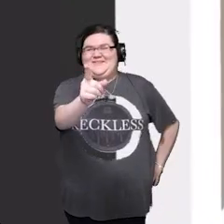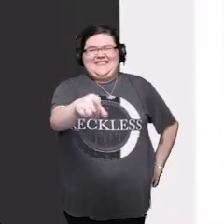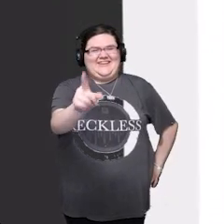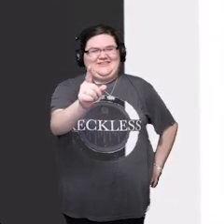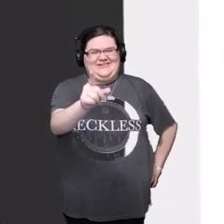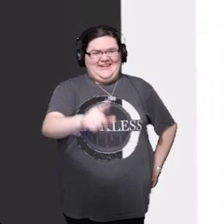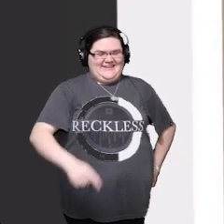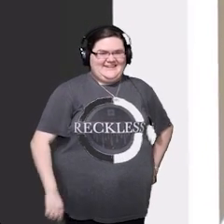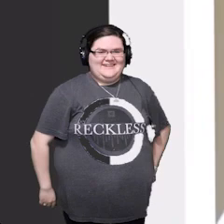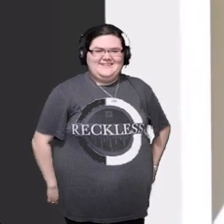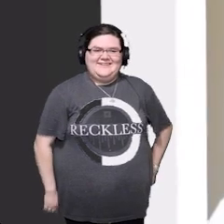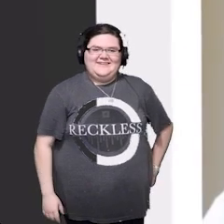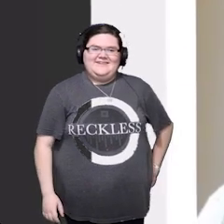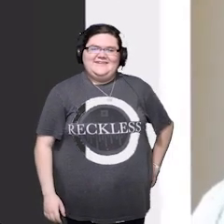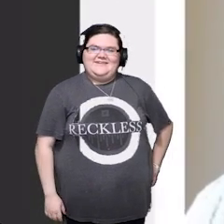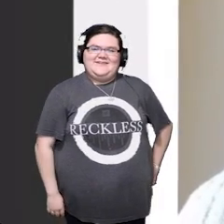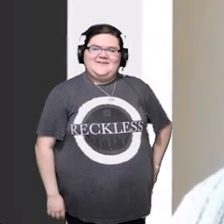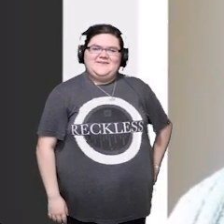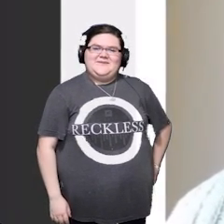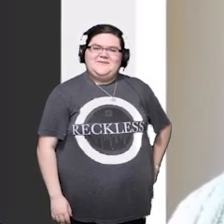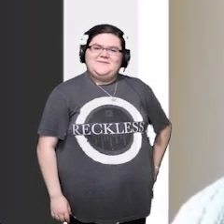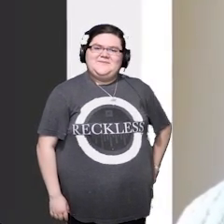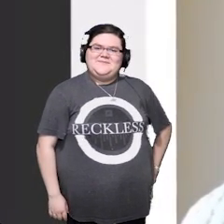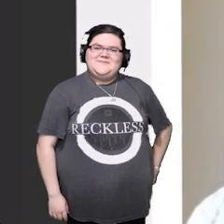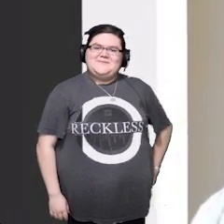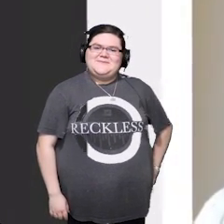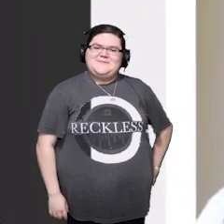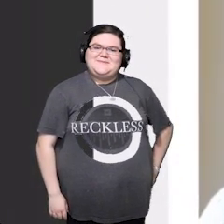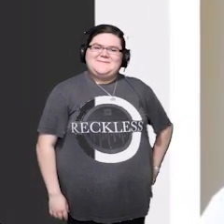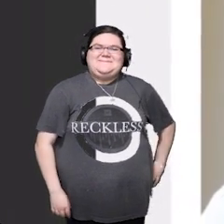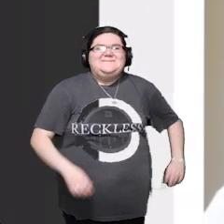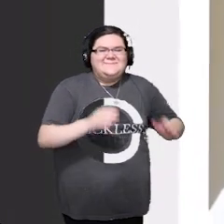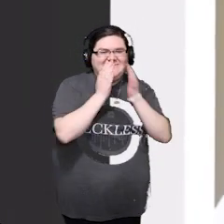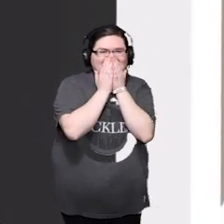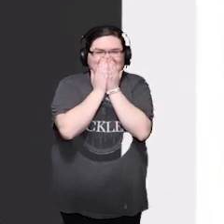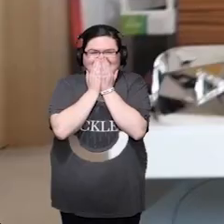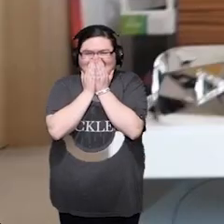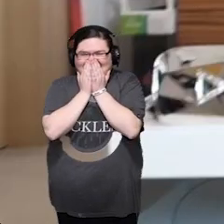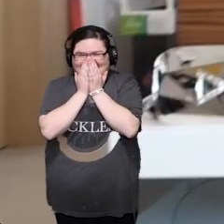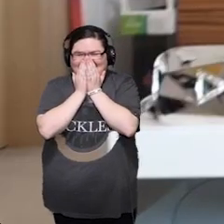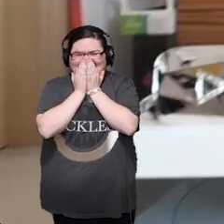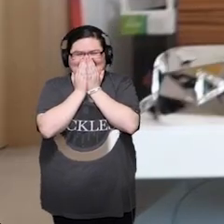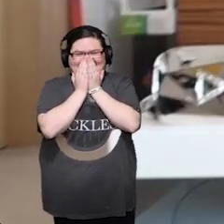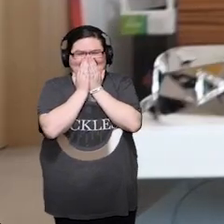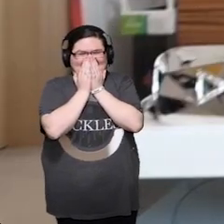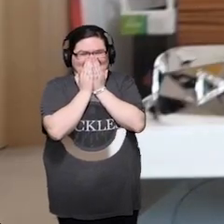Now, whoever made that, you're sick. About the actual 53-year-old man who watches JJ.